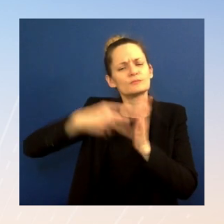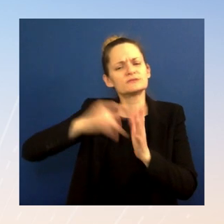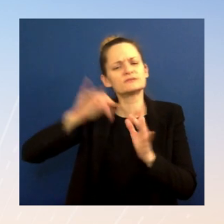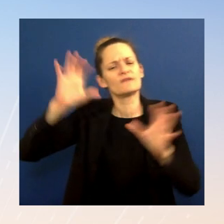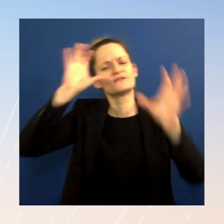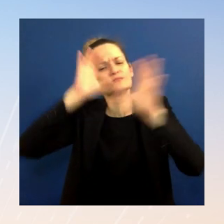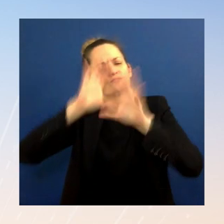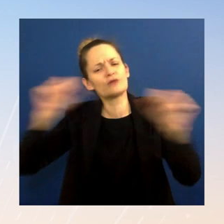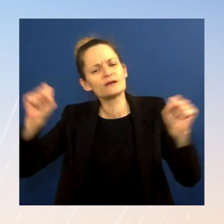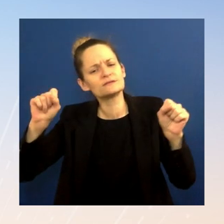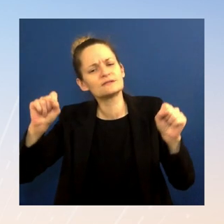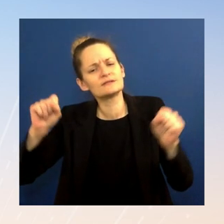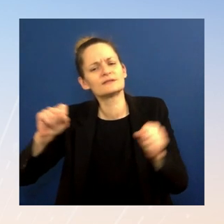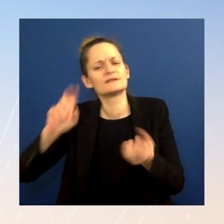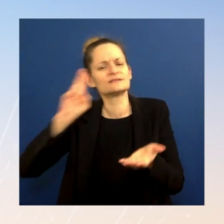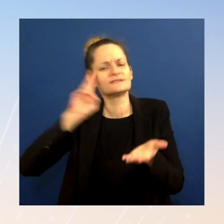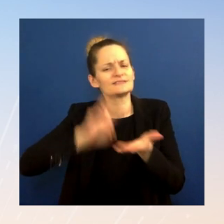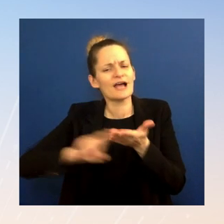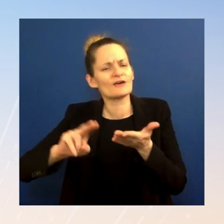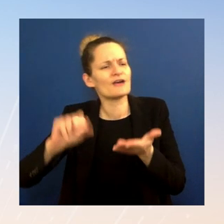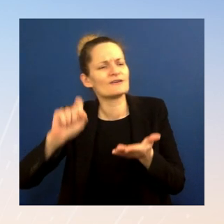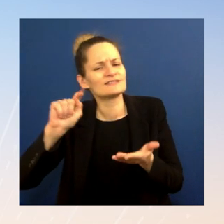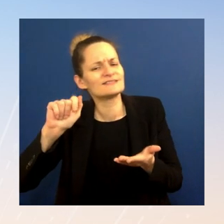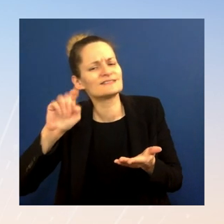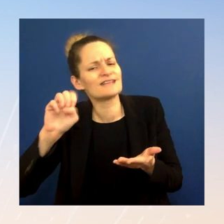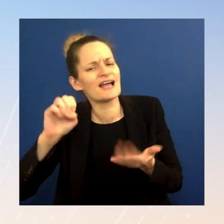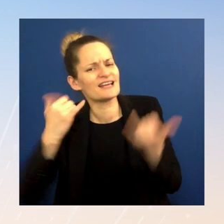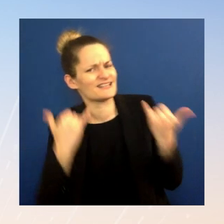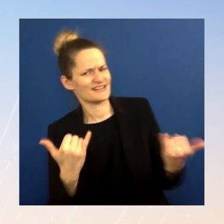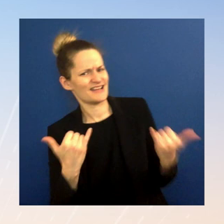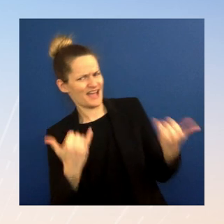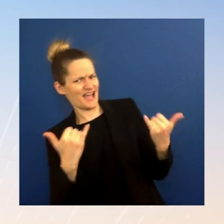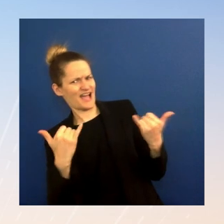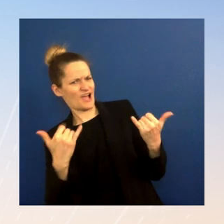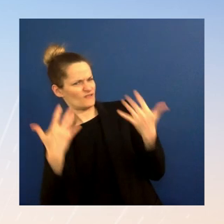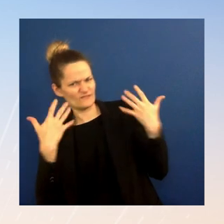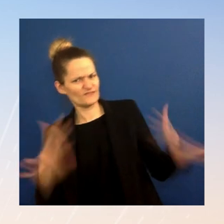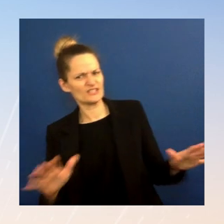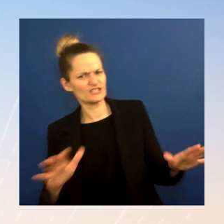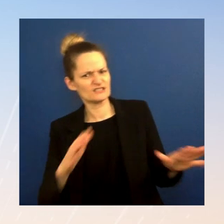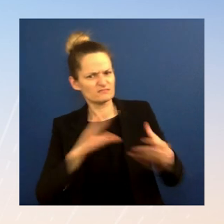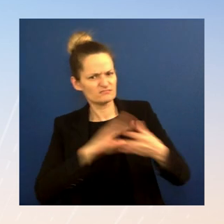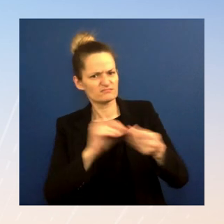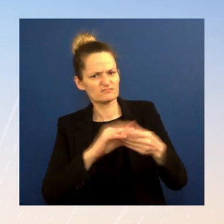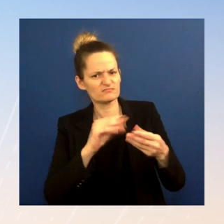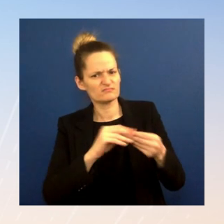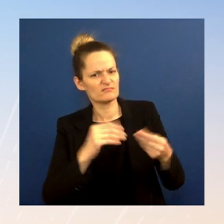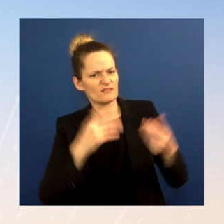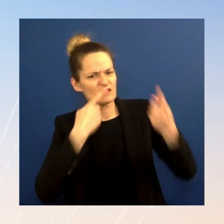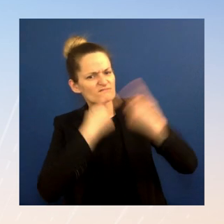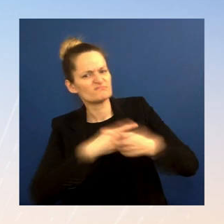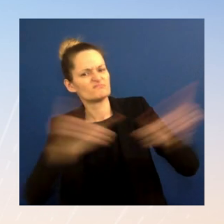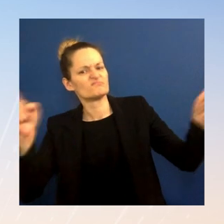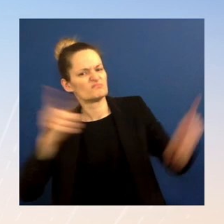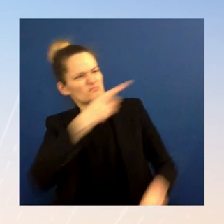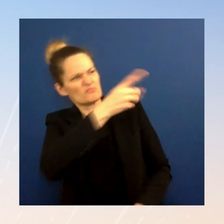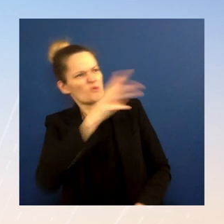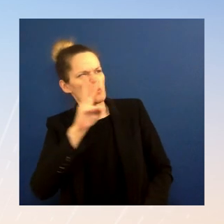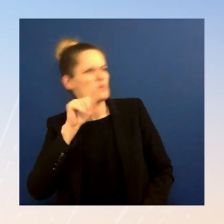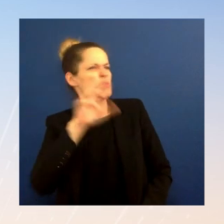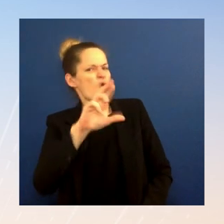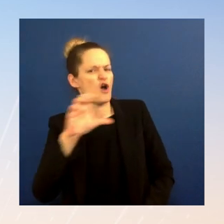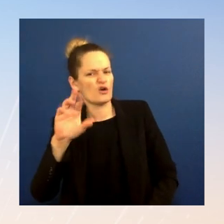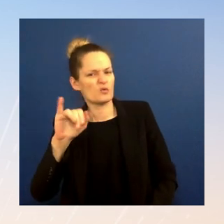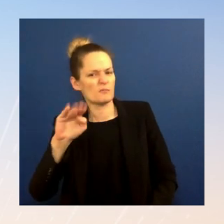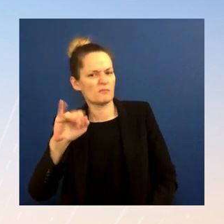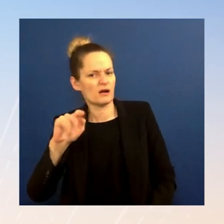said, you said yesterday that the president was speaking from his heart. Sure. Is that what this is, just speaking from their heart? Well, I think